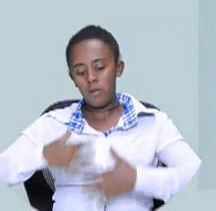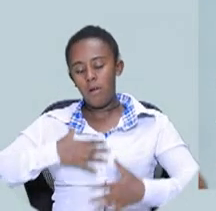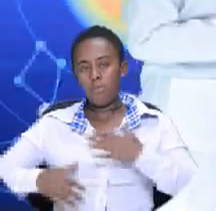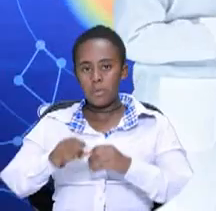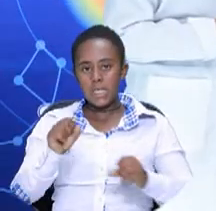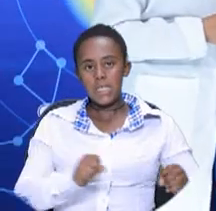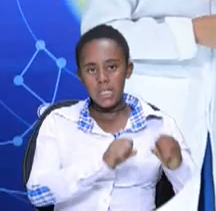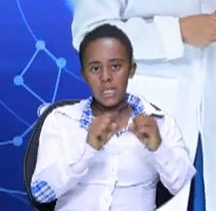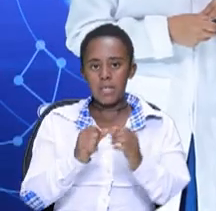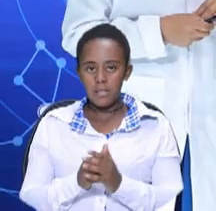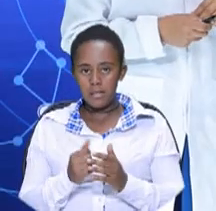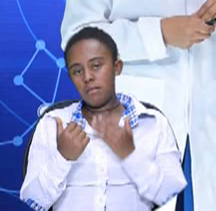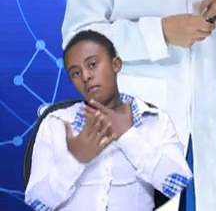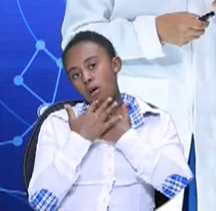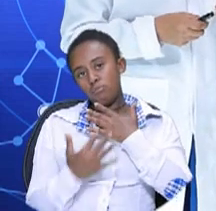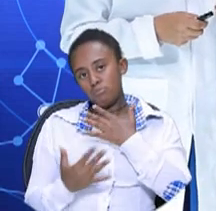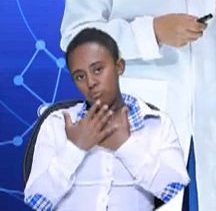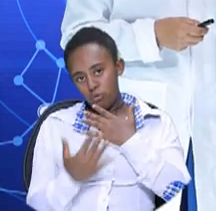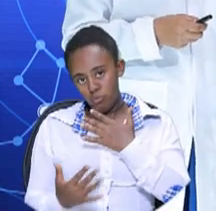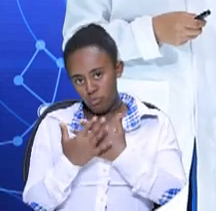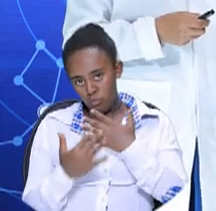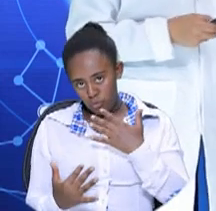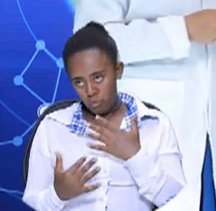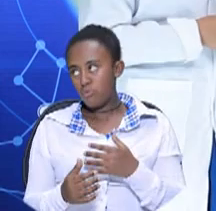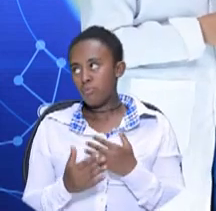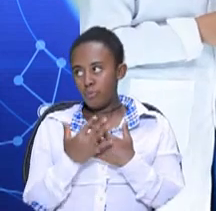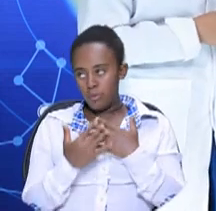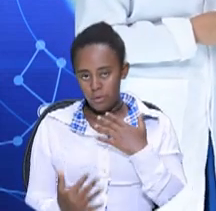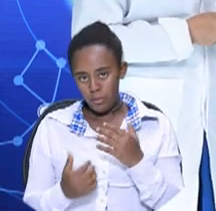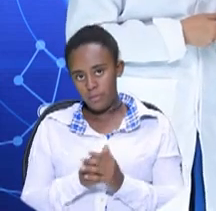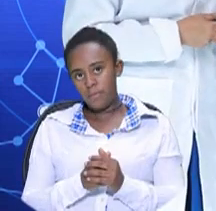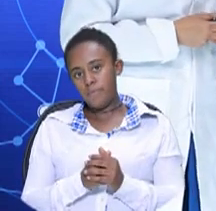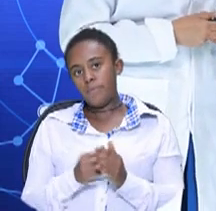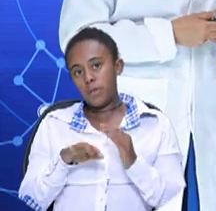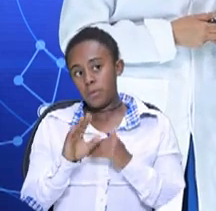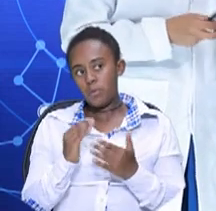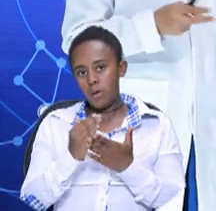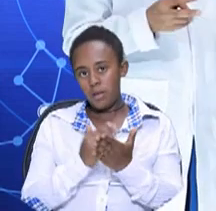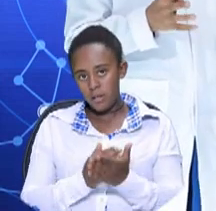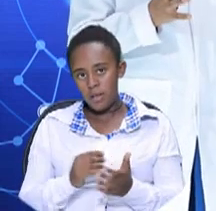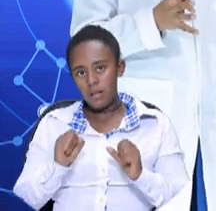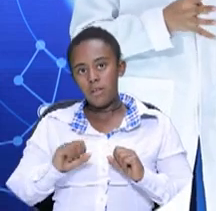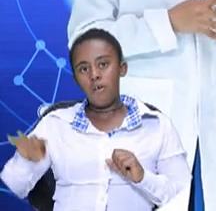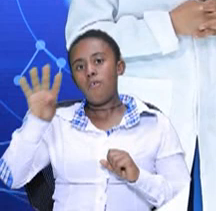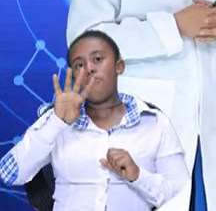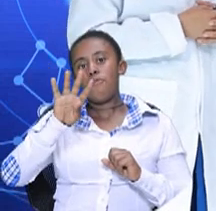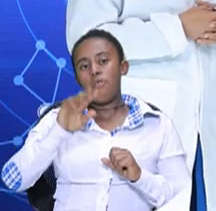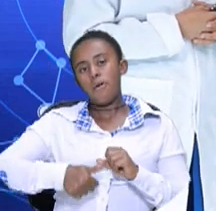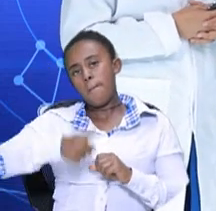system, which is the blood. The blood, as you have learned in your lesson, has 4